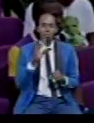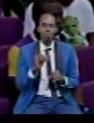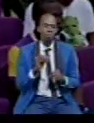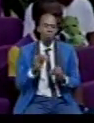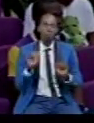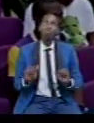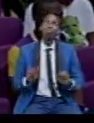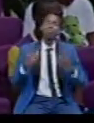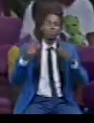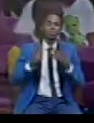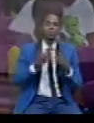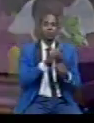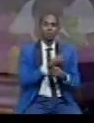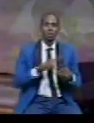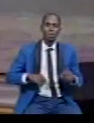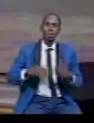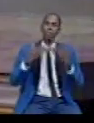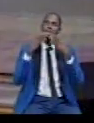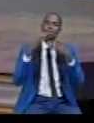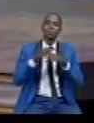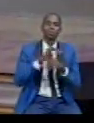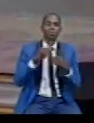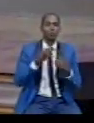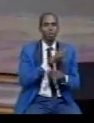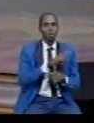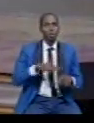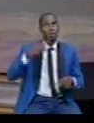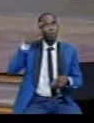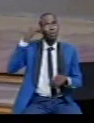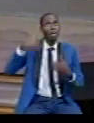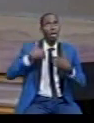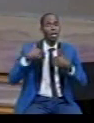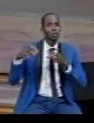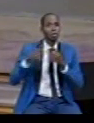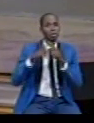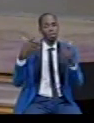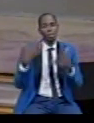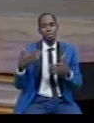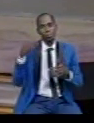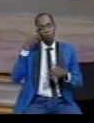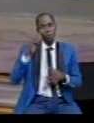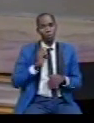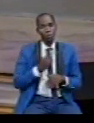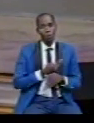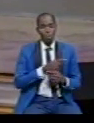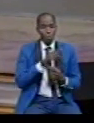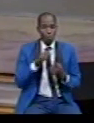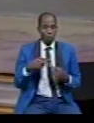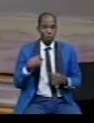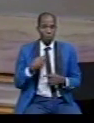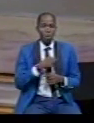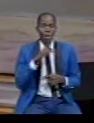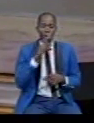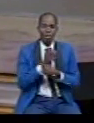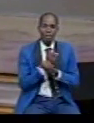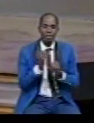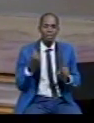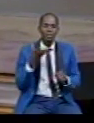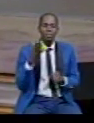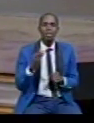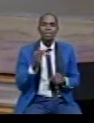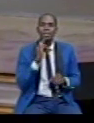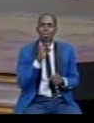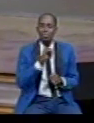done this for us. When we're saved, there's an internal change, internal transformation.